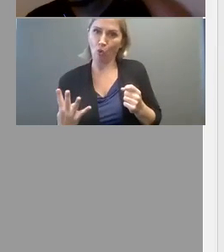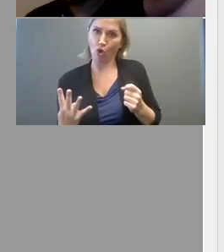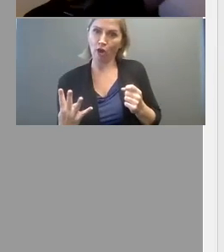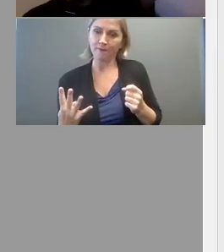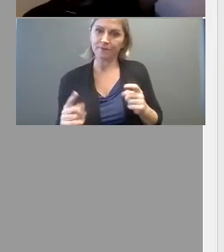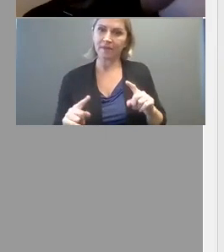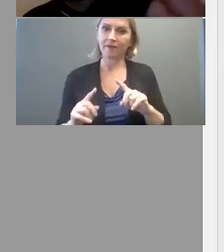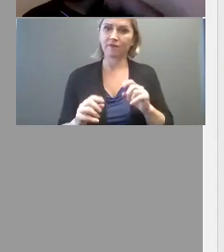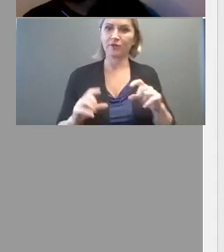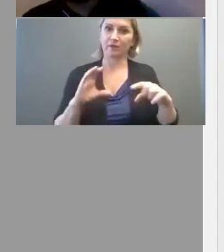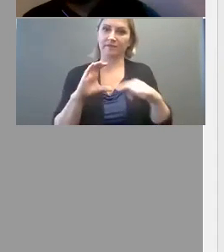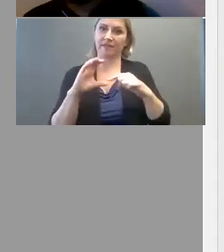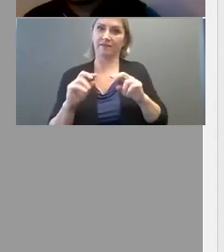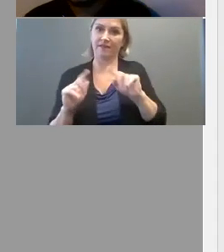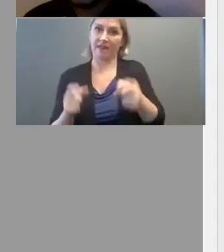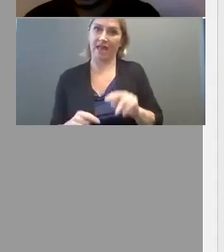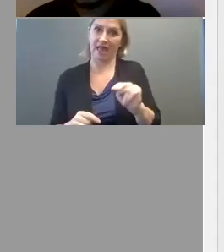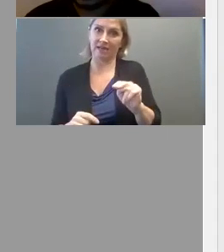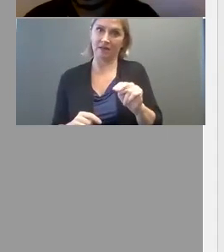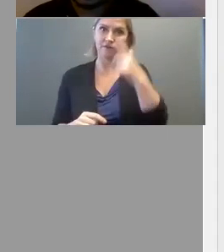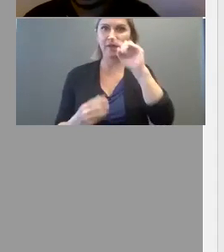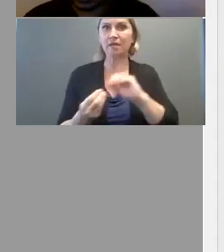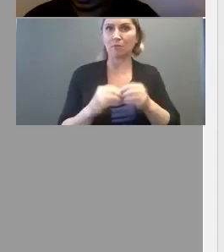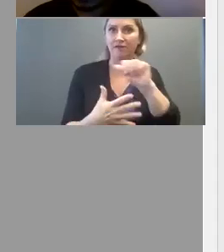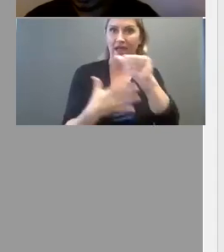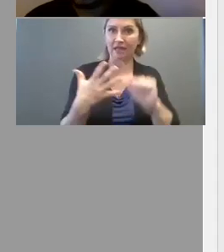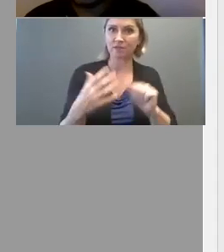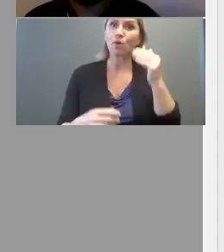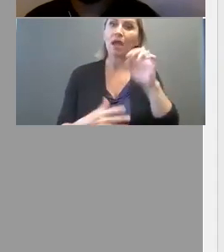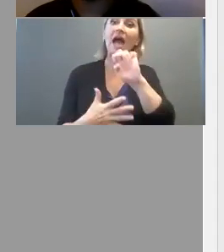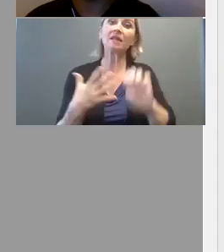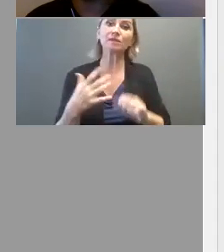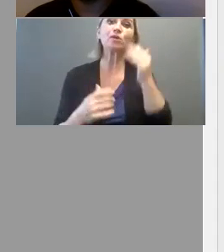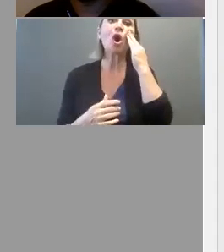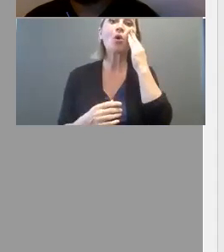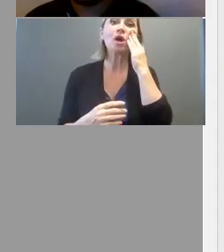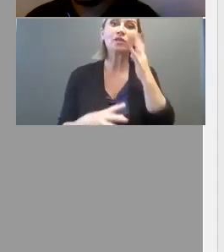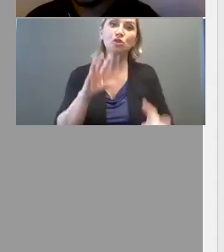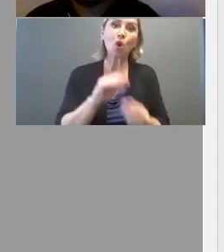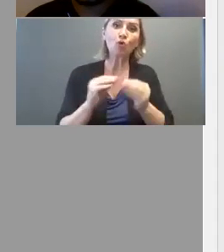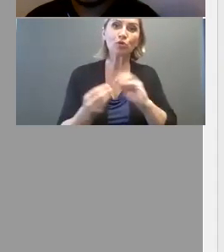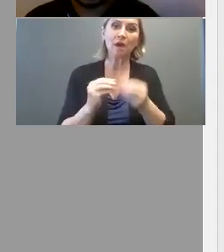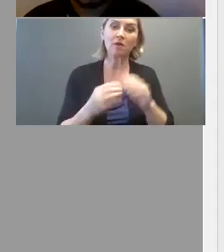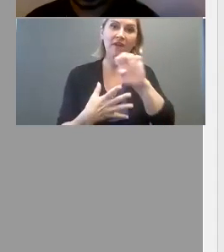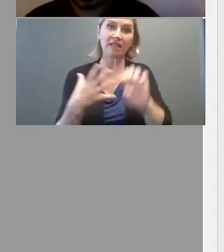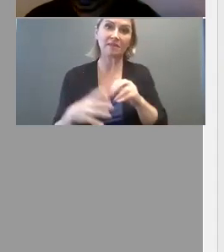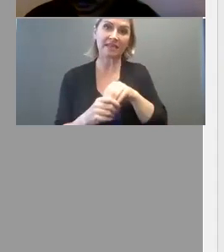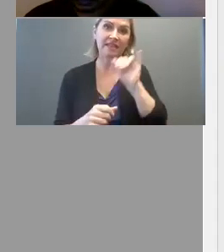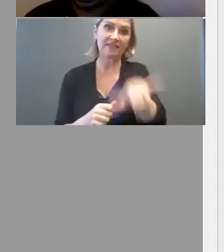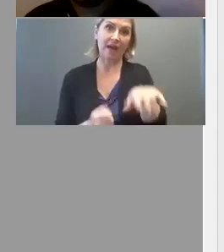theta n, where n is the number of elements. And we know that the total number of elements that are in this particular